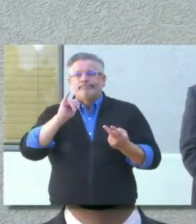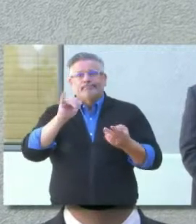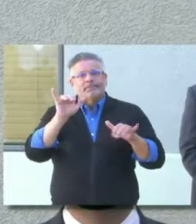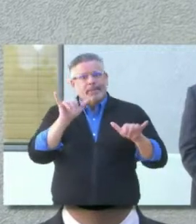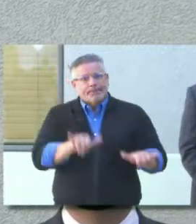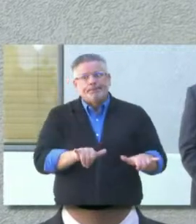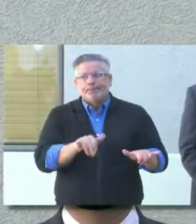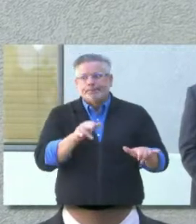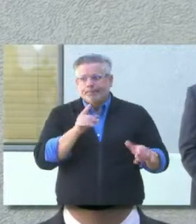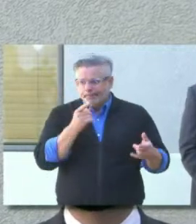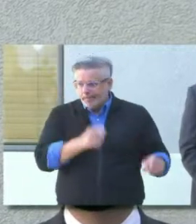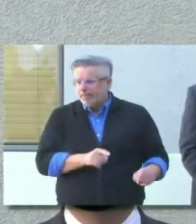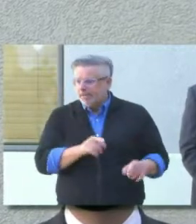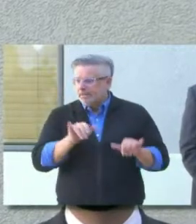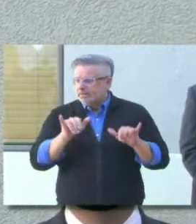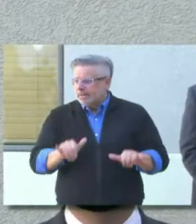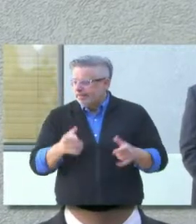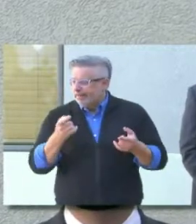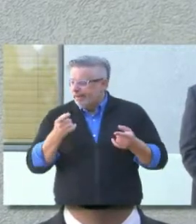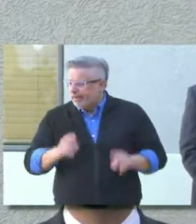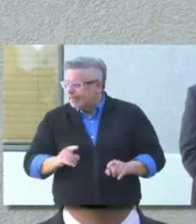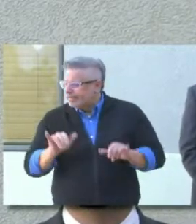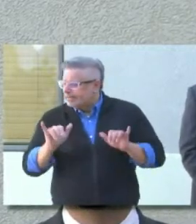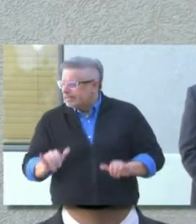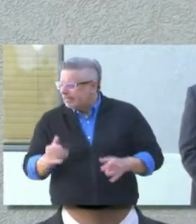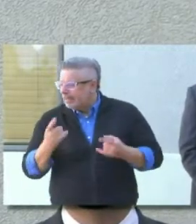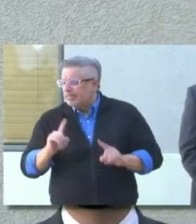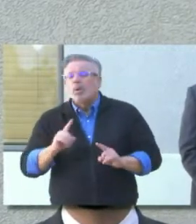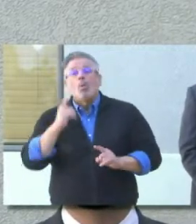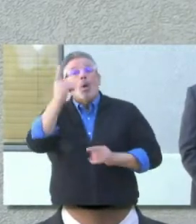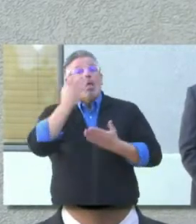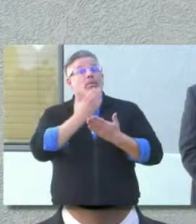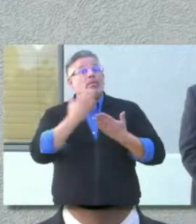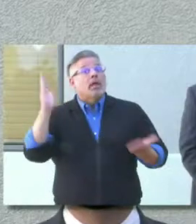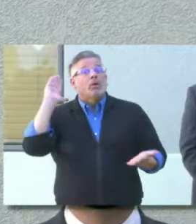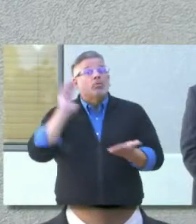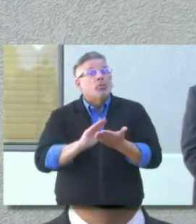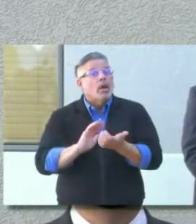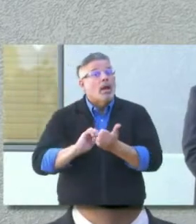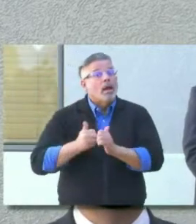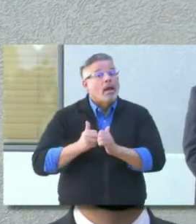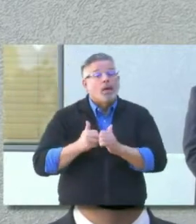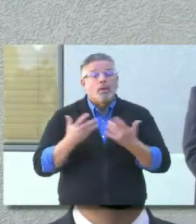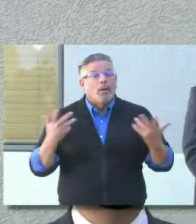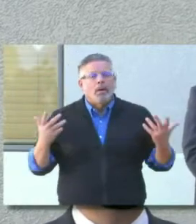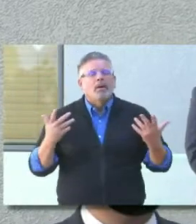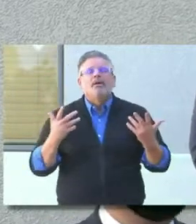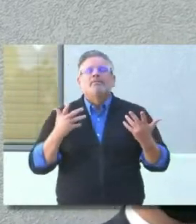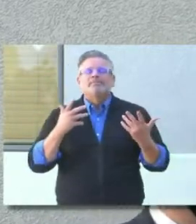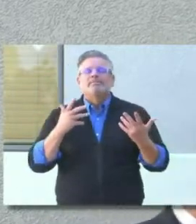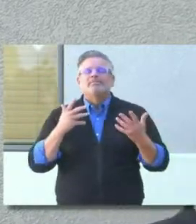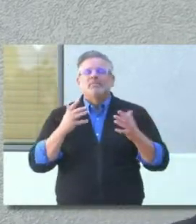familiar. And the one thing that can interrupt that pattern